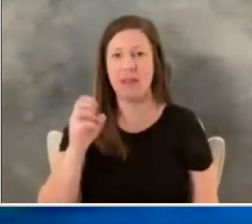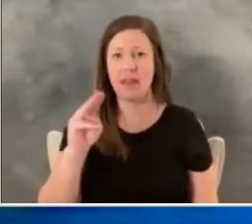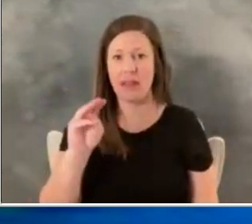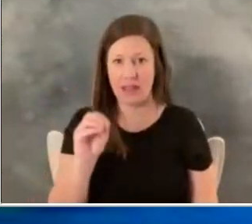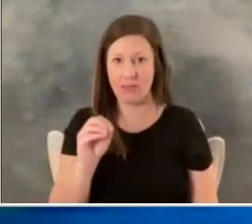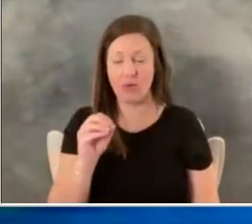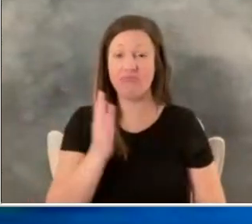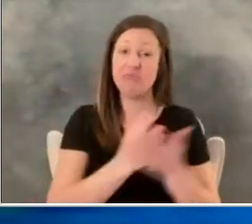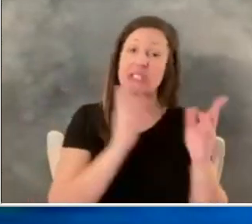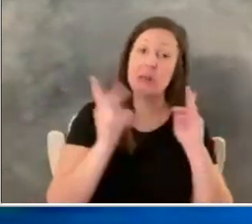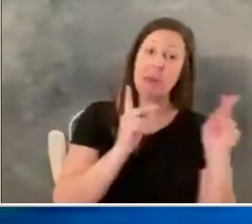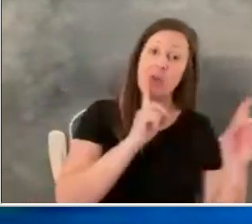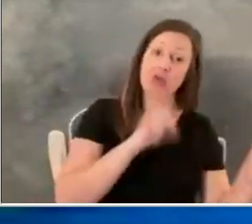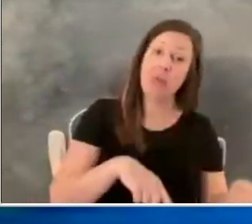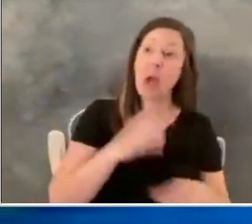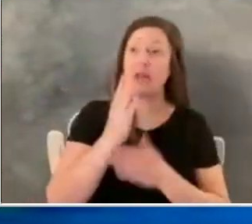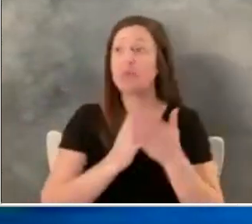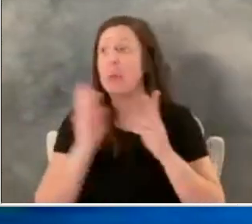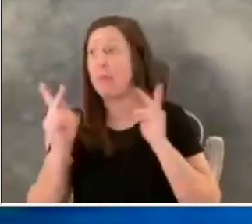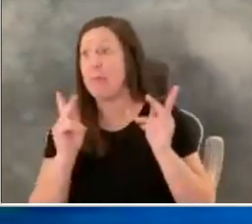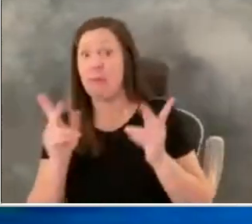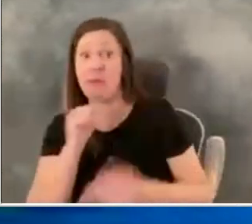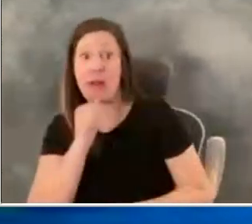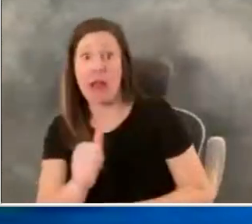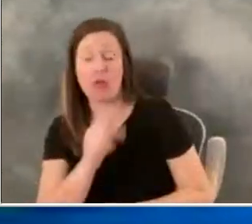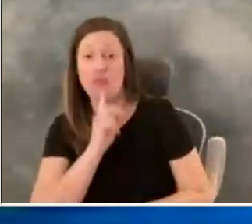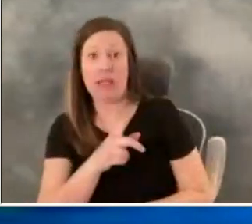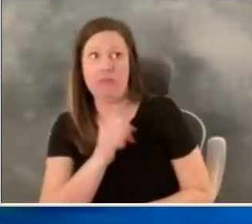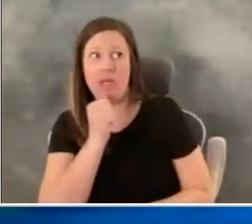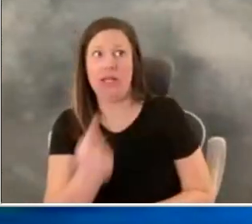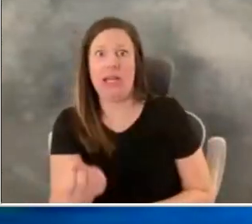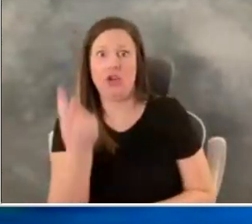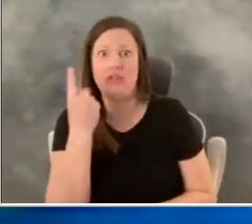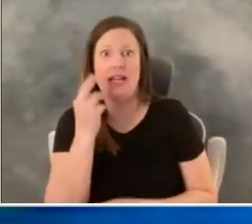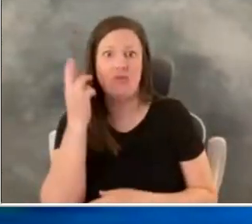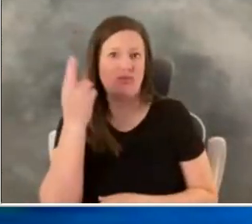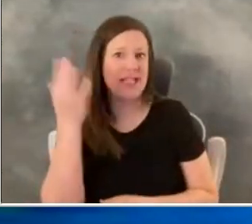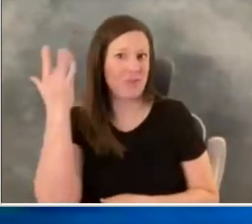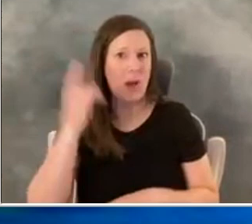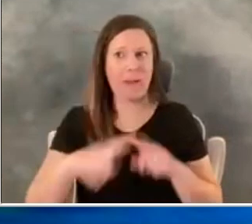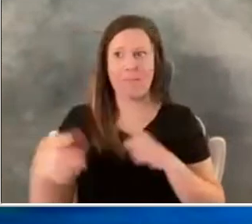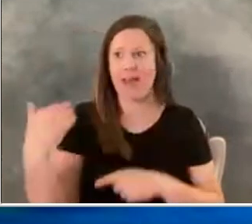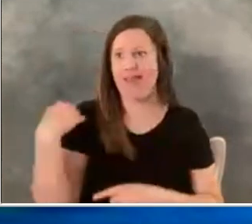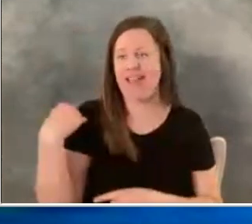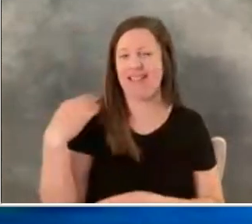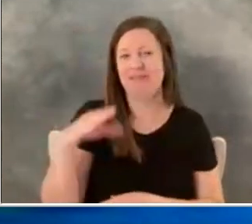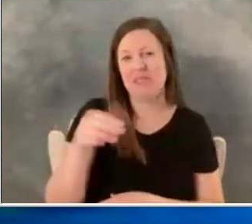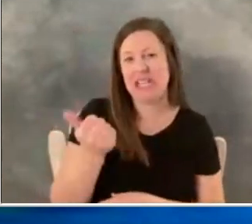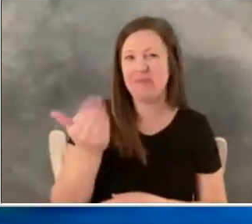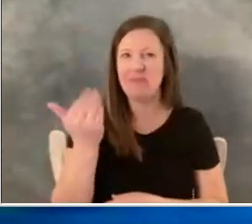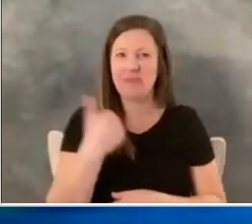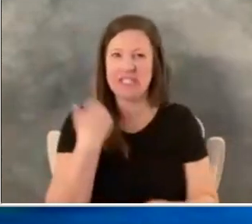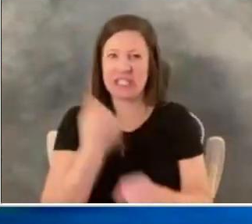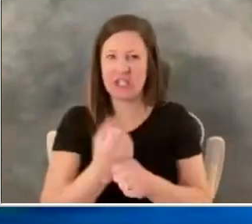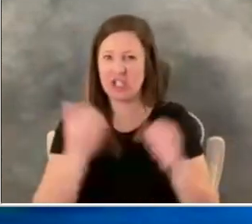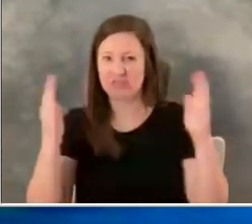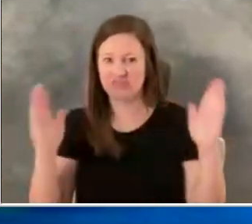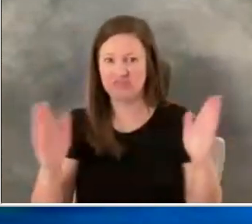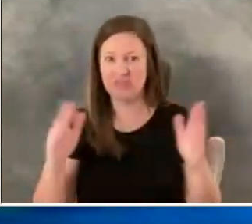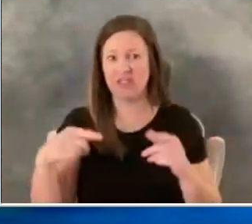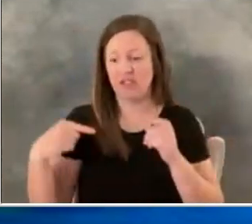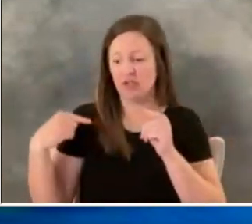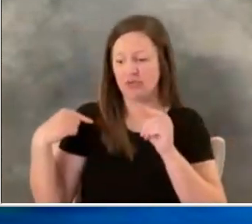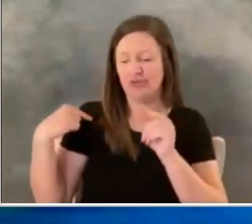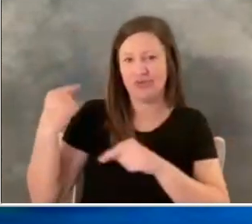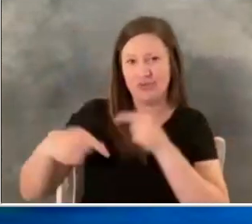patients responded, some patients didn't. We didn't always understand the reasons. But in the last 10 to 15 years, genomic